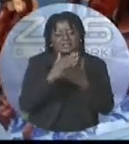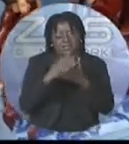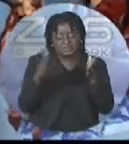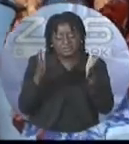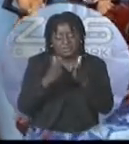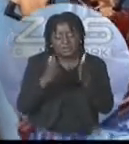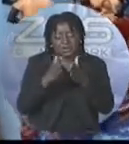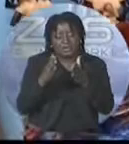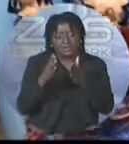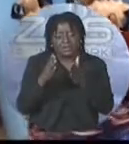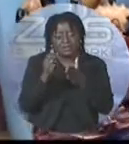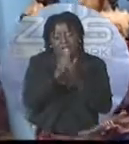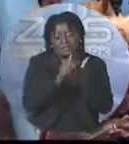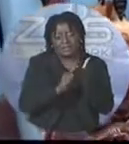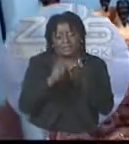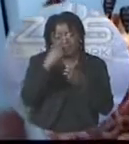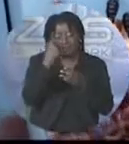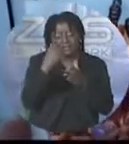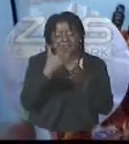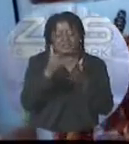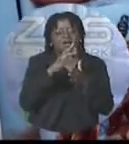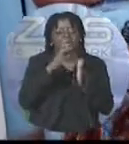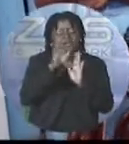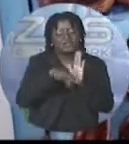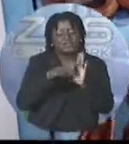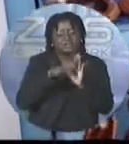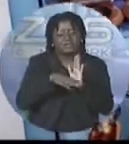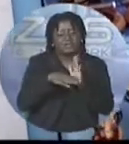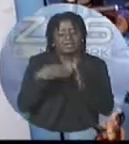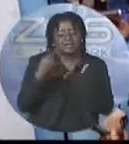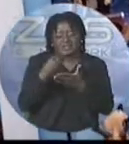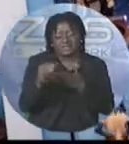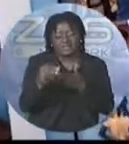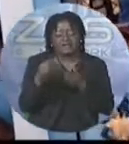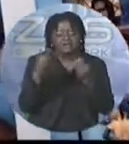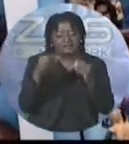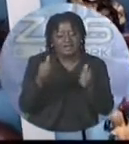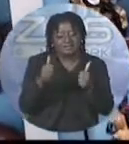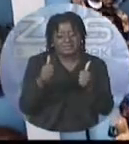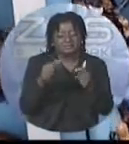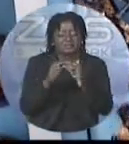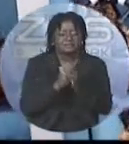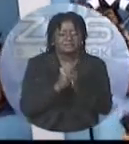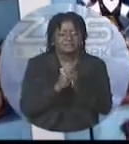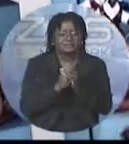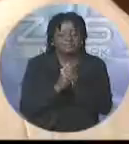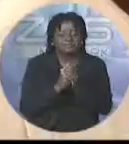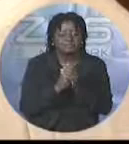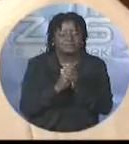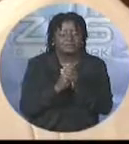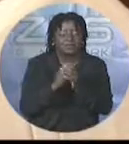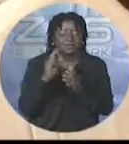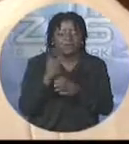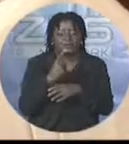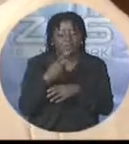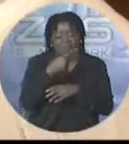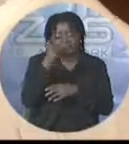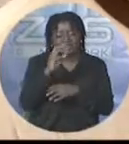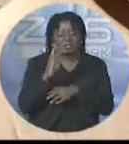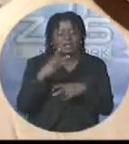the trade slowly dying. We can make this stuff only because we have on our license, you